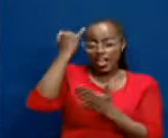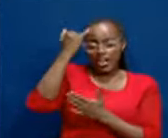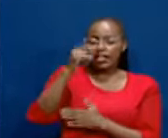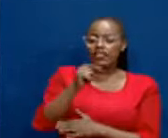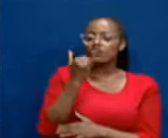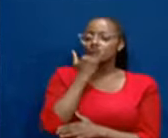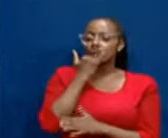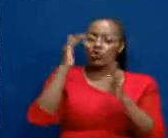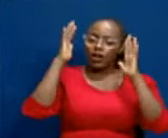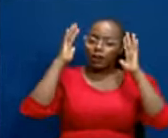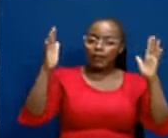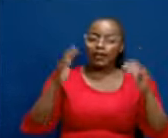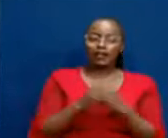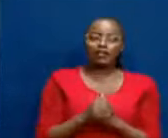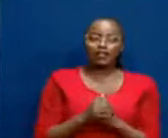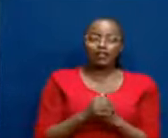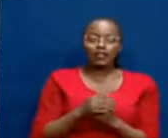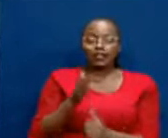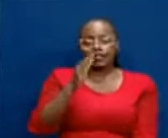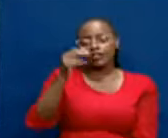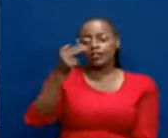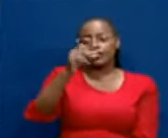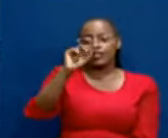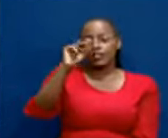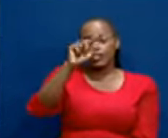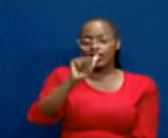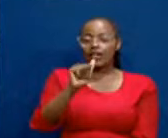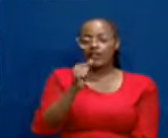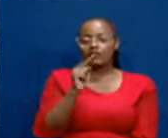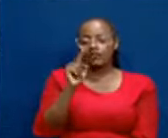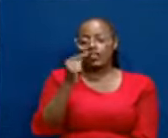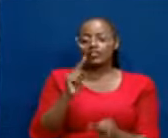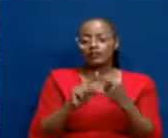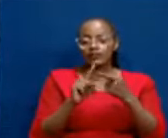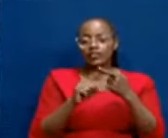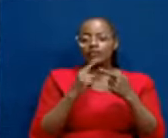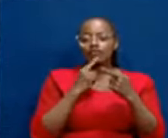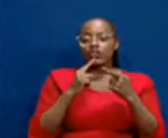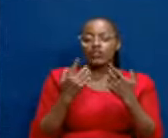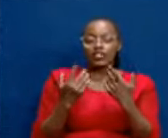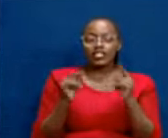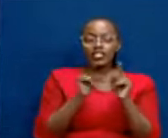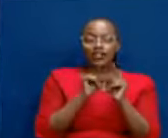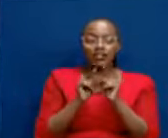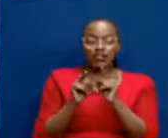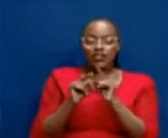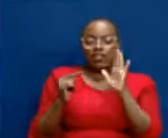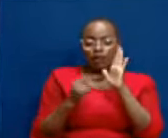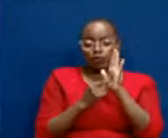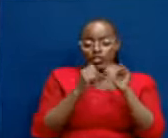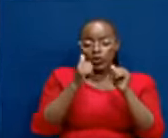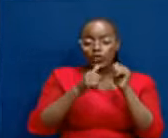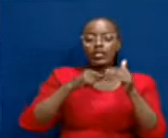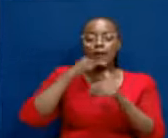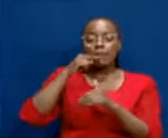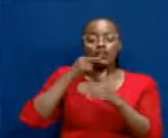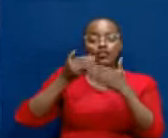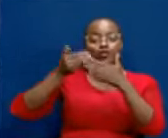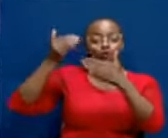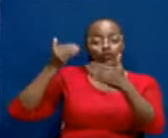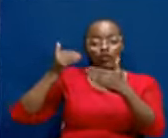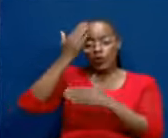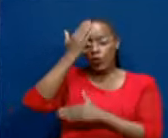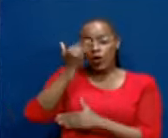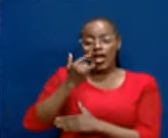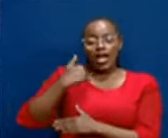wrong. Hinga, please, go ahead. Yeah, first of all, let me also disabuse a point that he made earlier on,